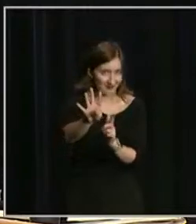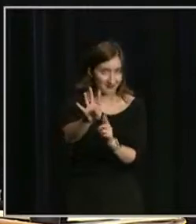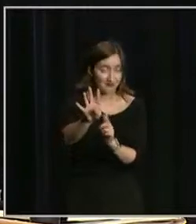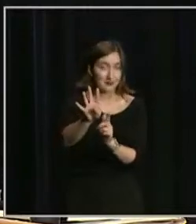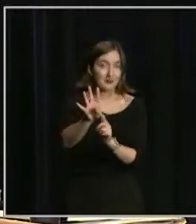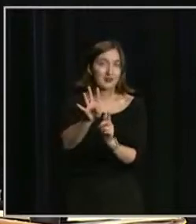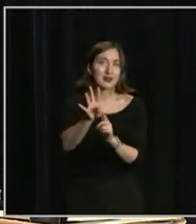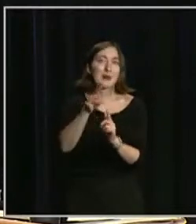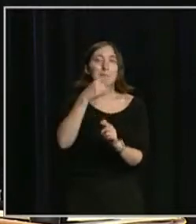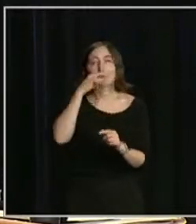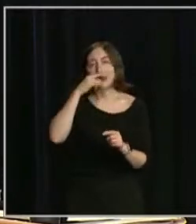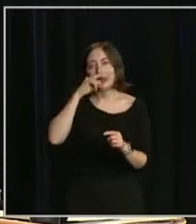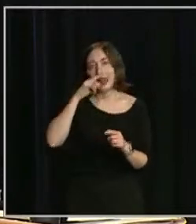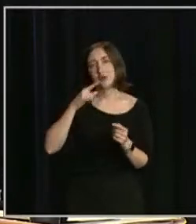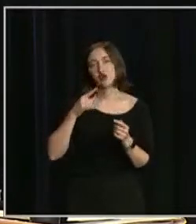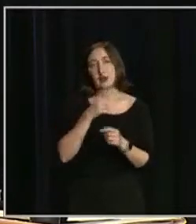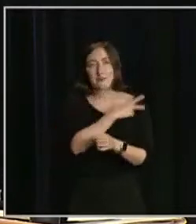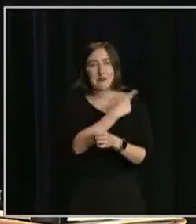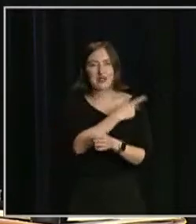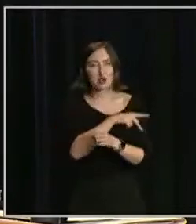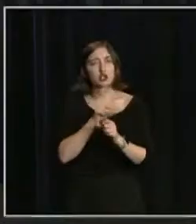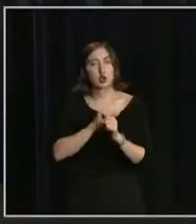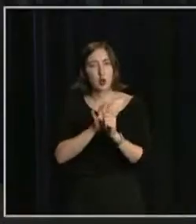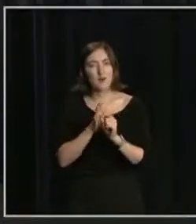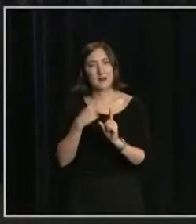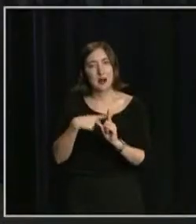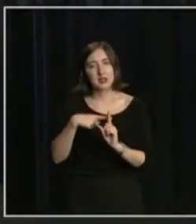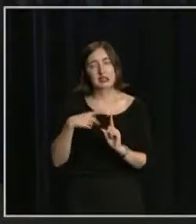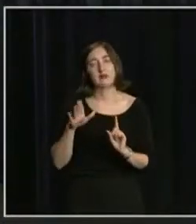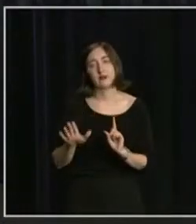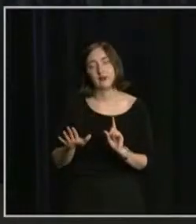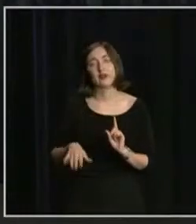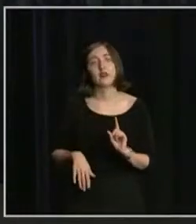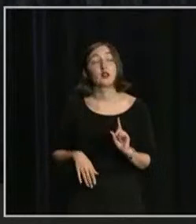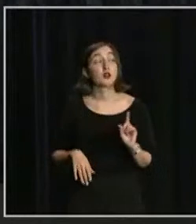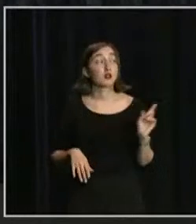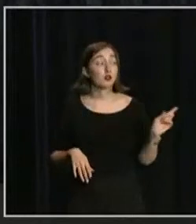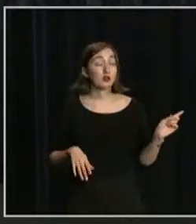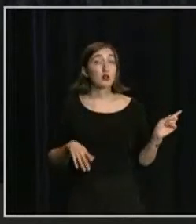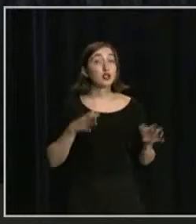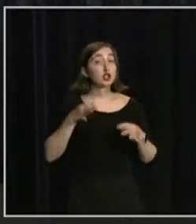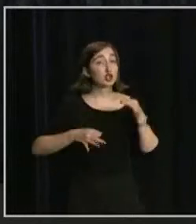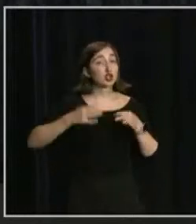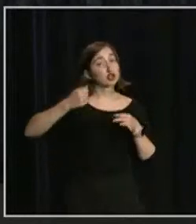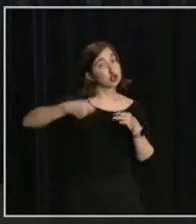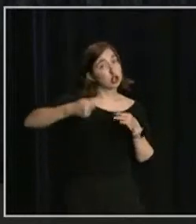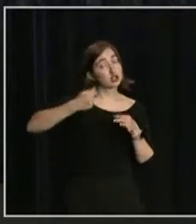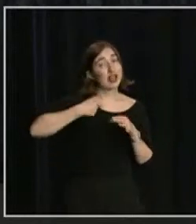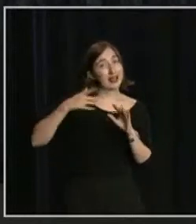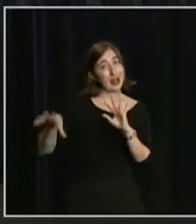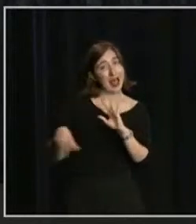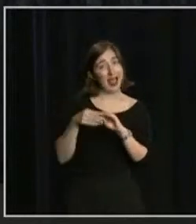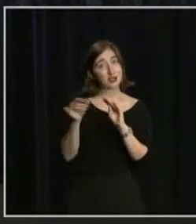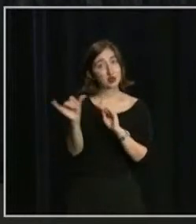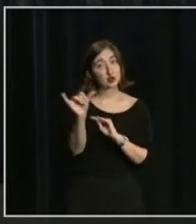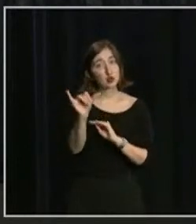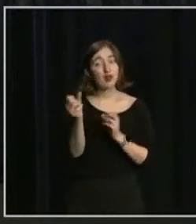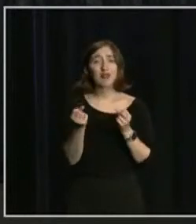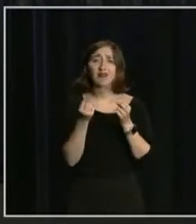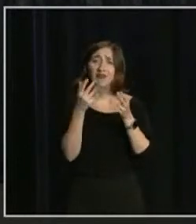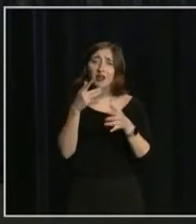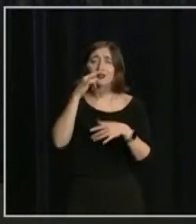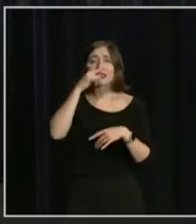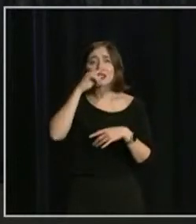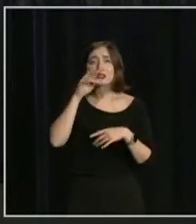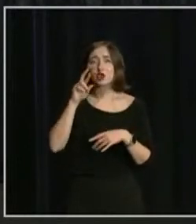currently of COVID-positive patients. And let me add to that, that there's a lot of kids also that have RSV,